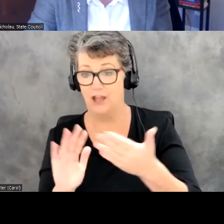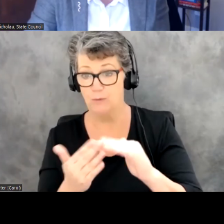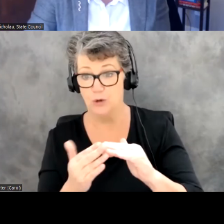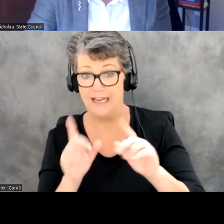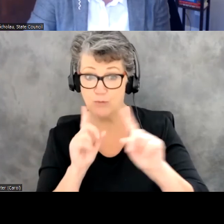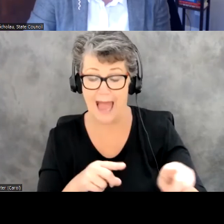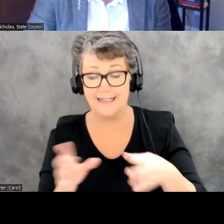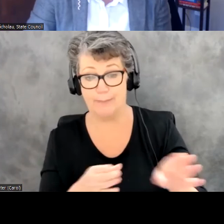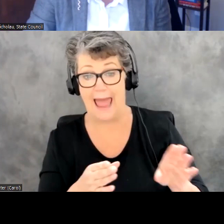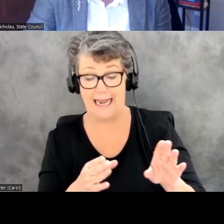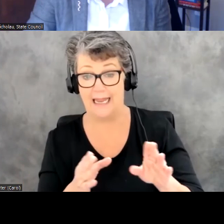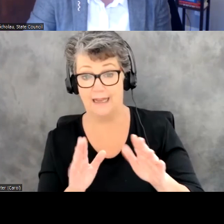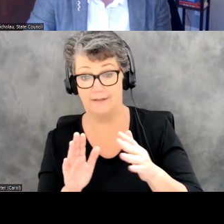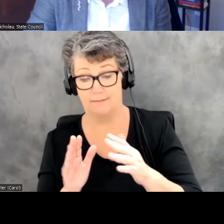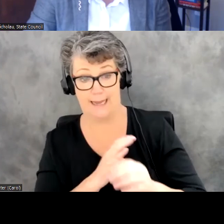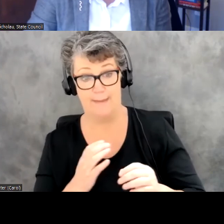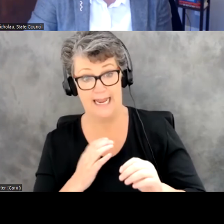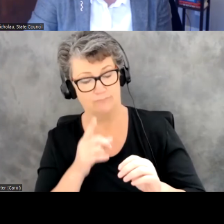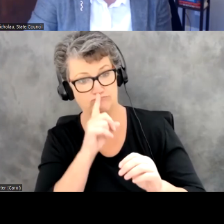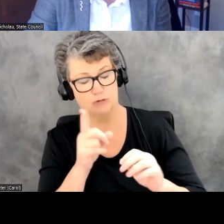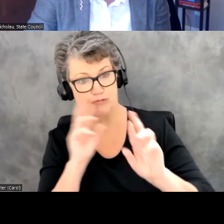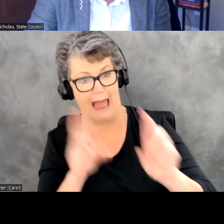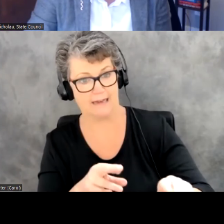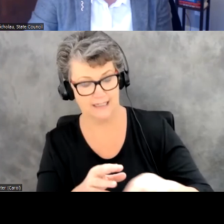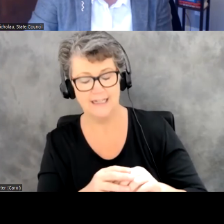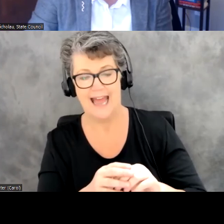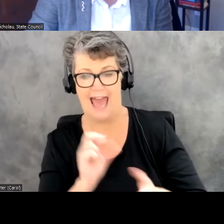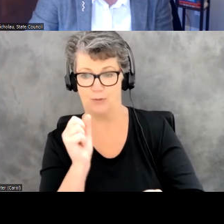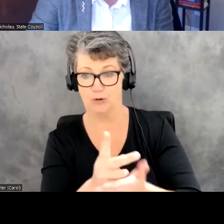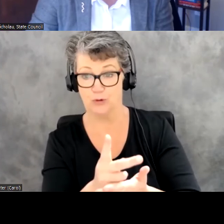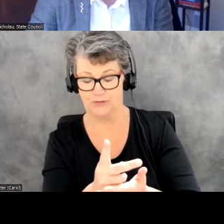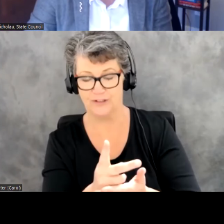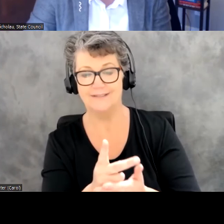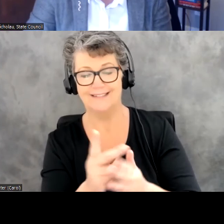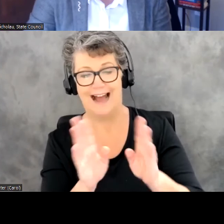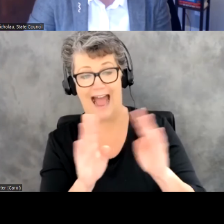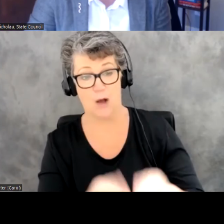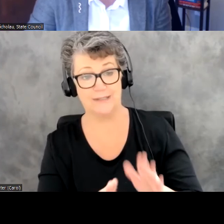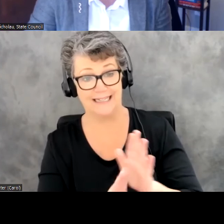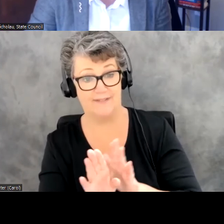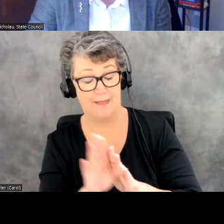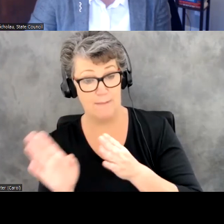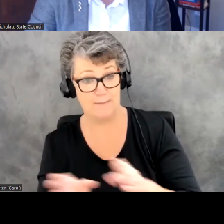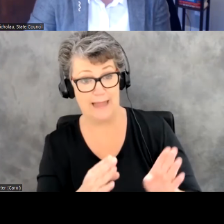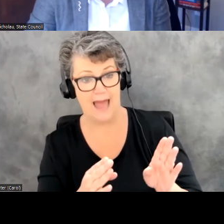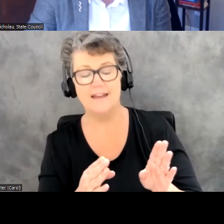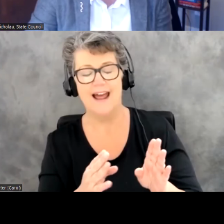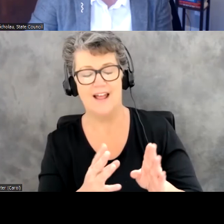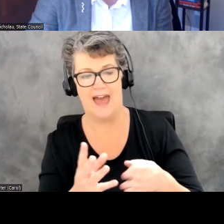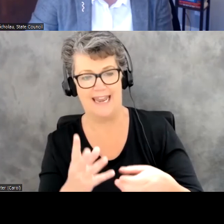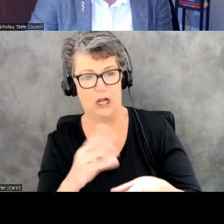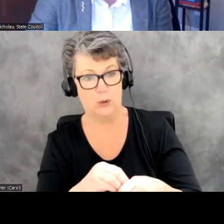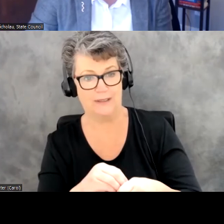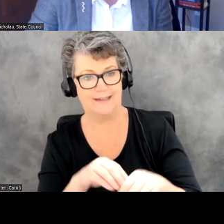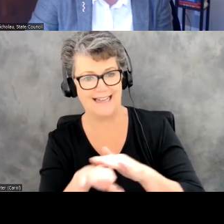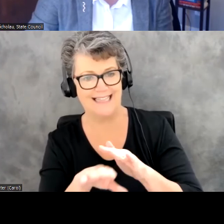committee reacted from that and approved a housing development plan that included accessible units with some